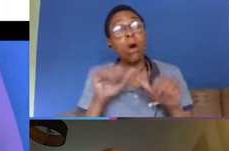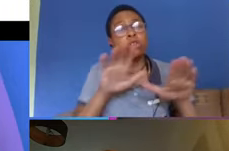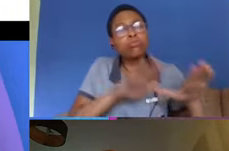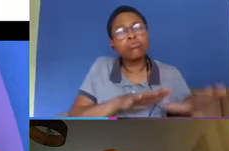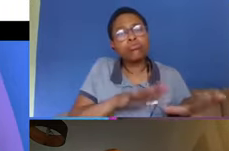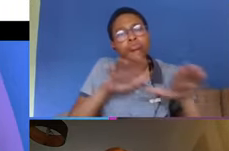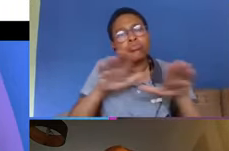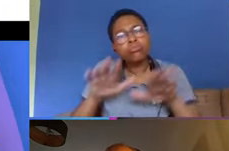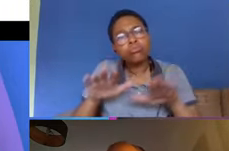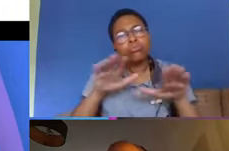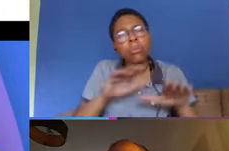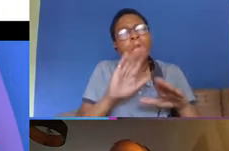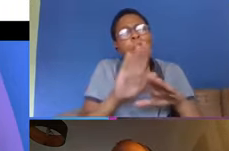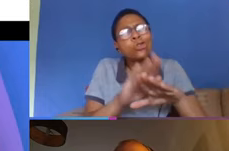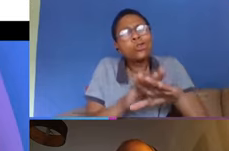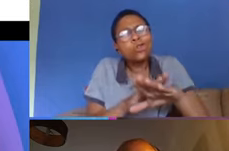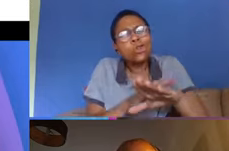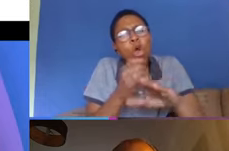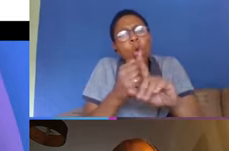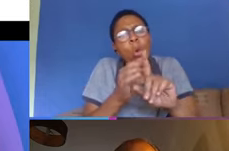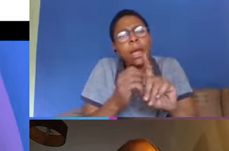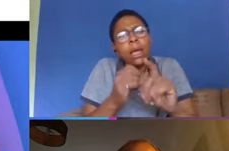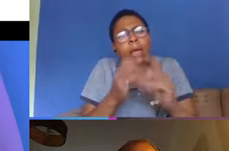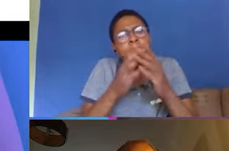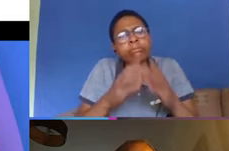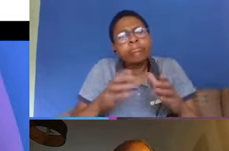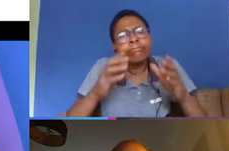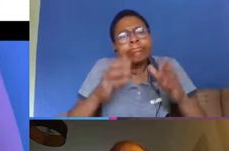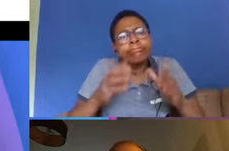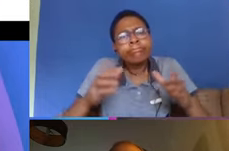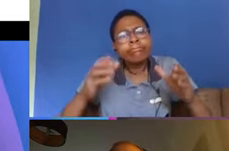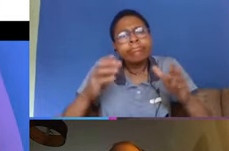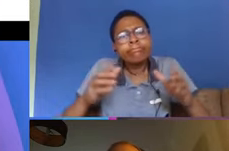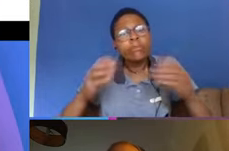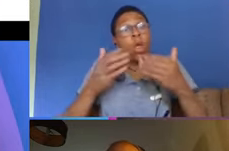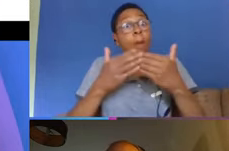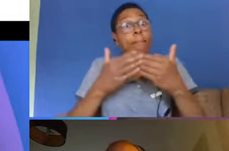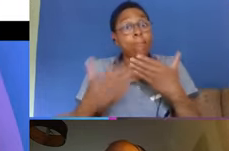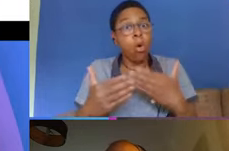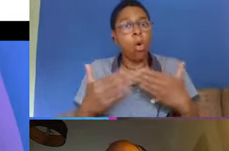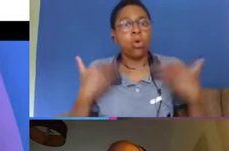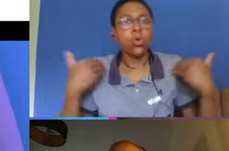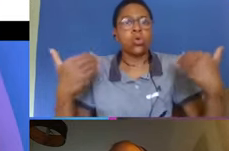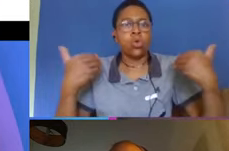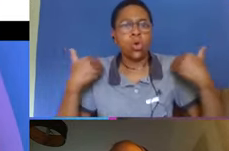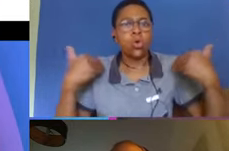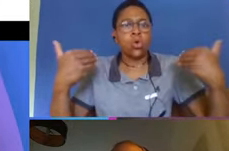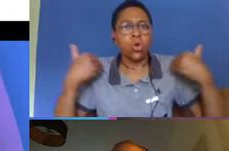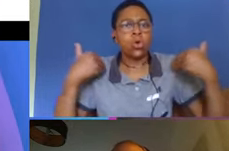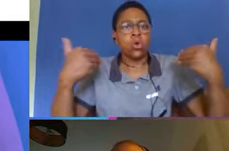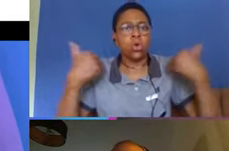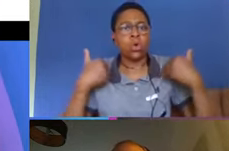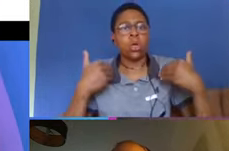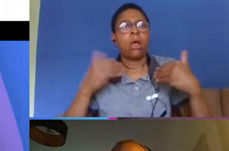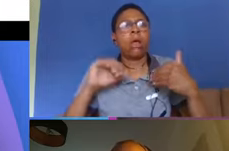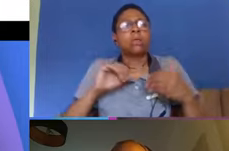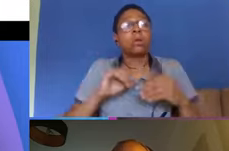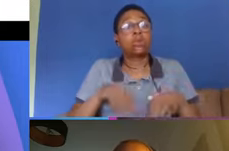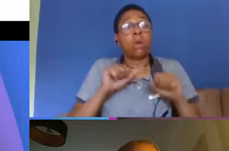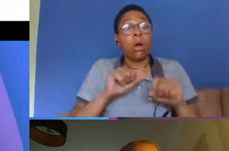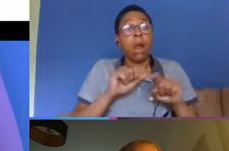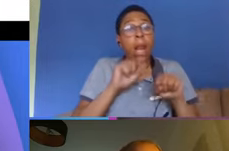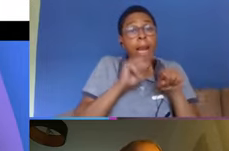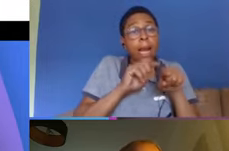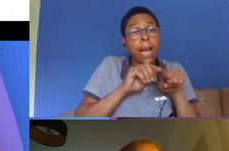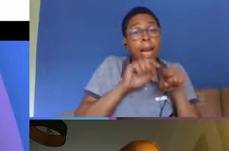gradually increase the intensity and dropping back down every time so they get used to the experience, rather than